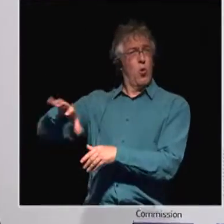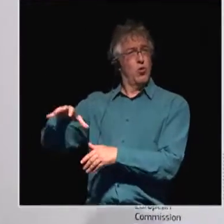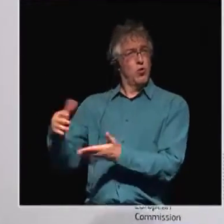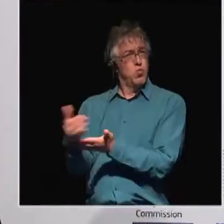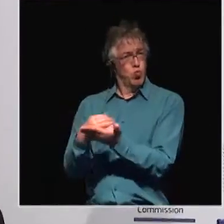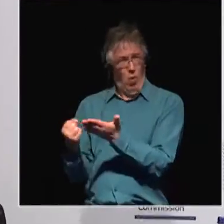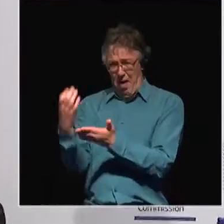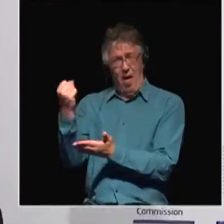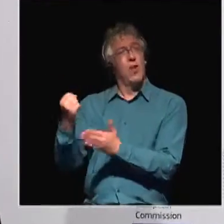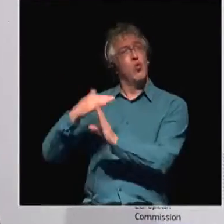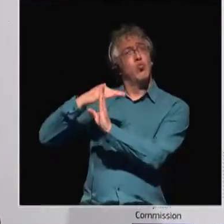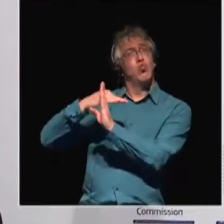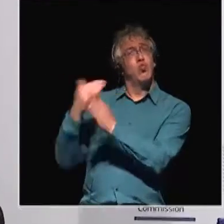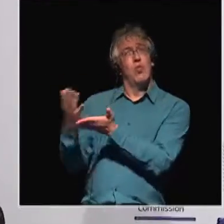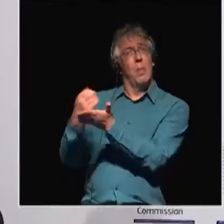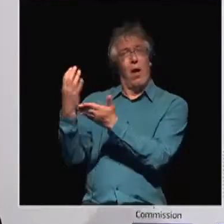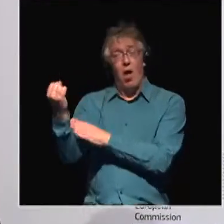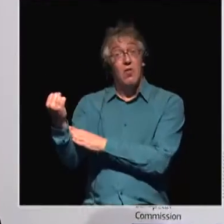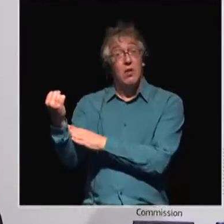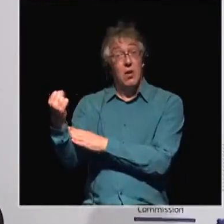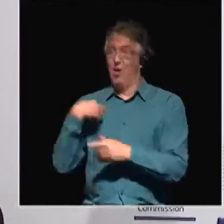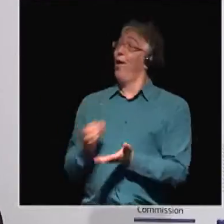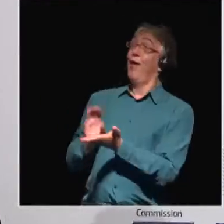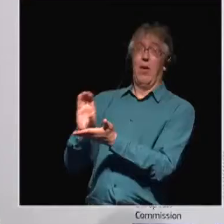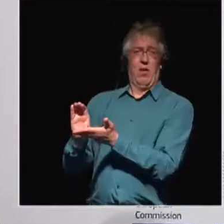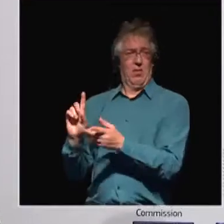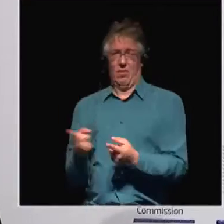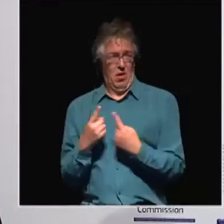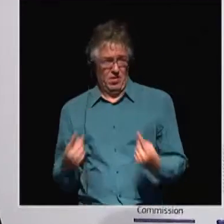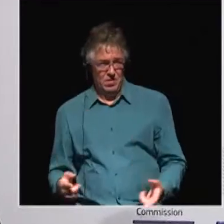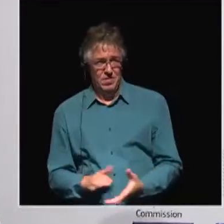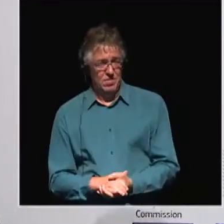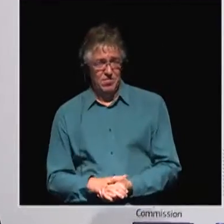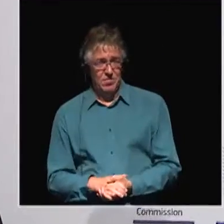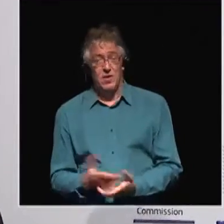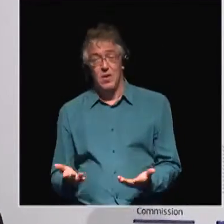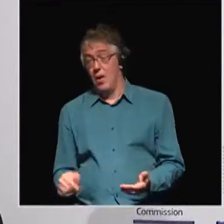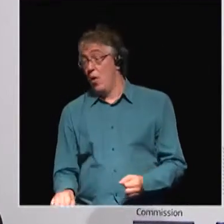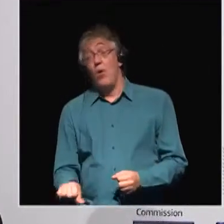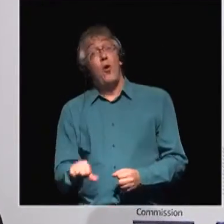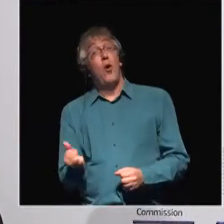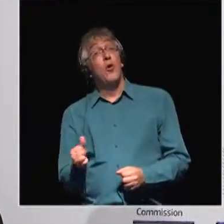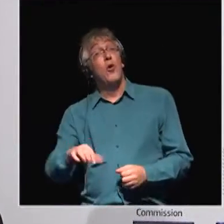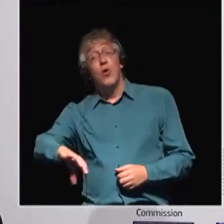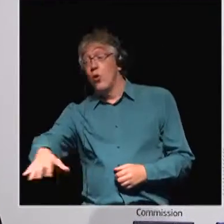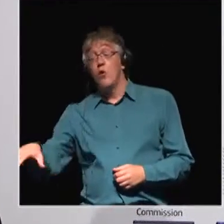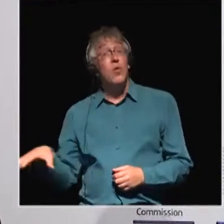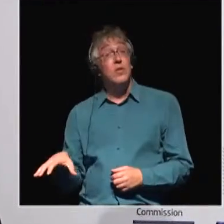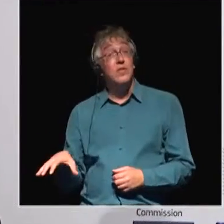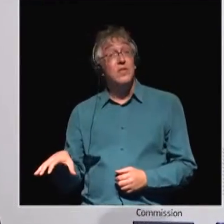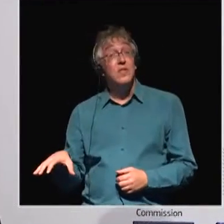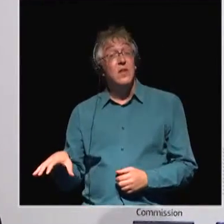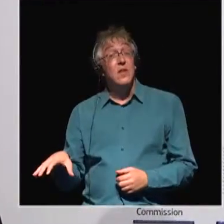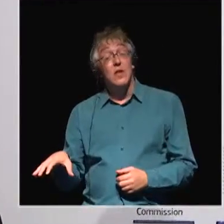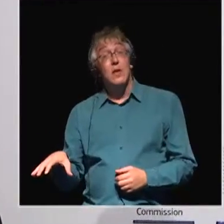have definitions in our partnership agreements of why we're investing in an area that might not be profitable. I'm